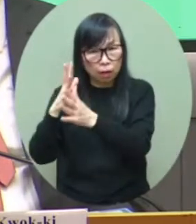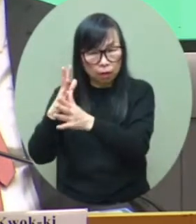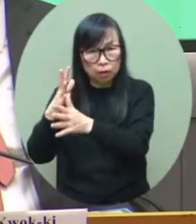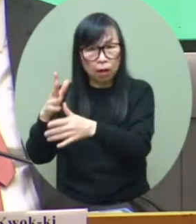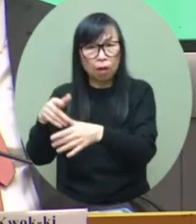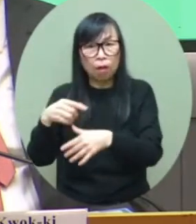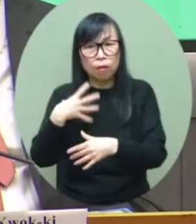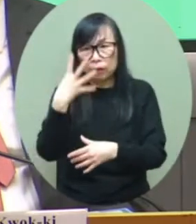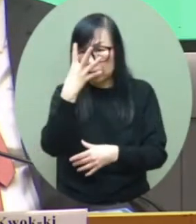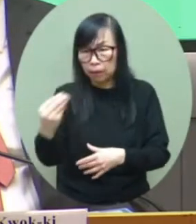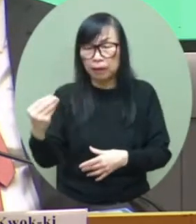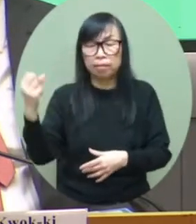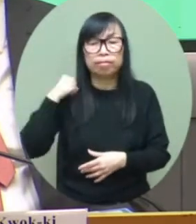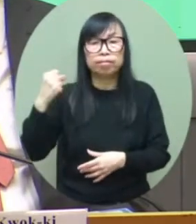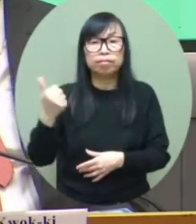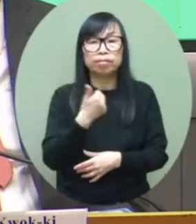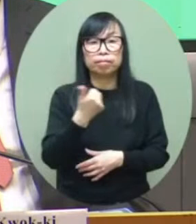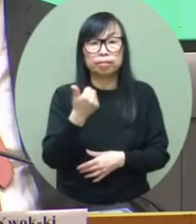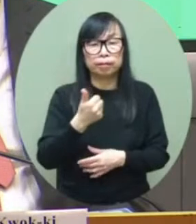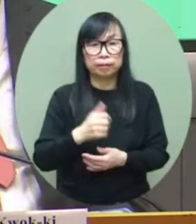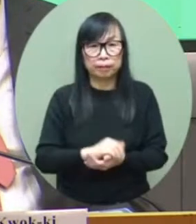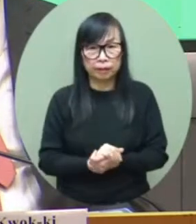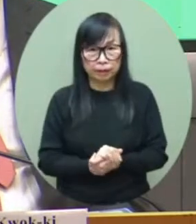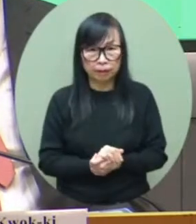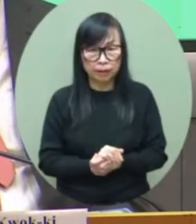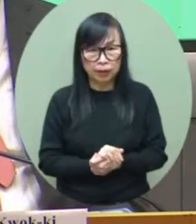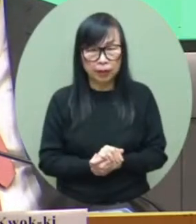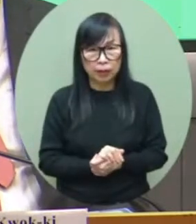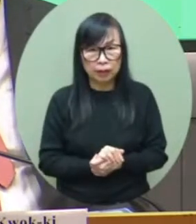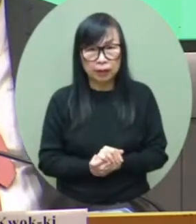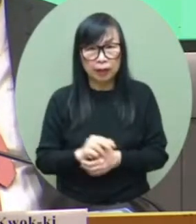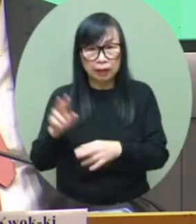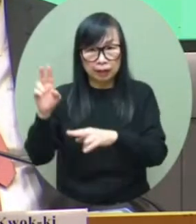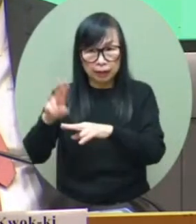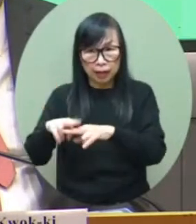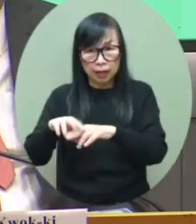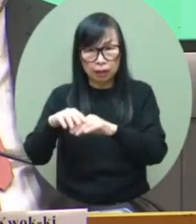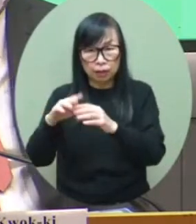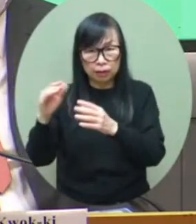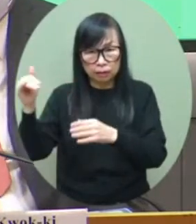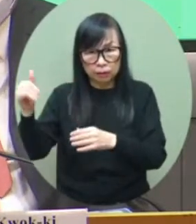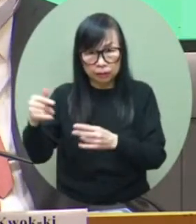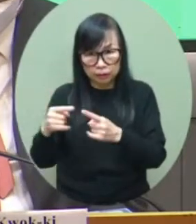In terms of MICE tourism, we are also very attractive.